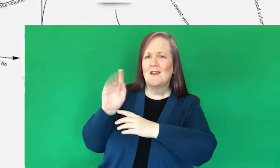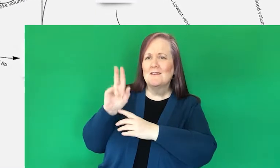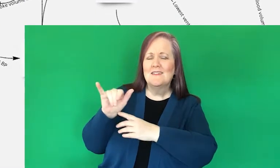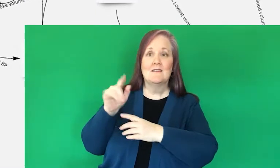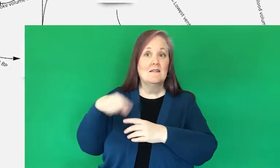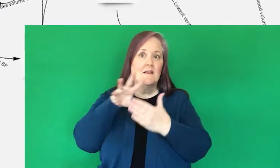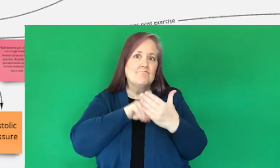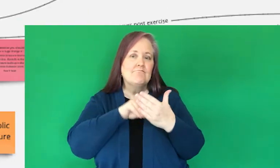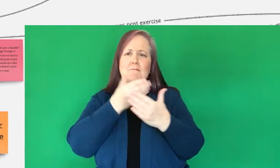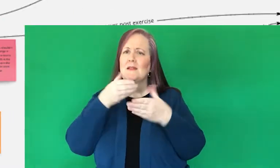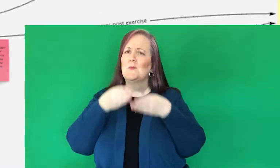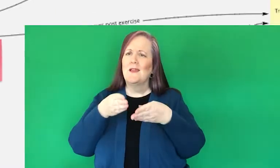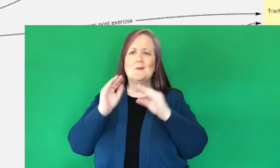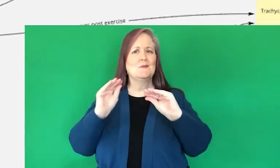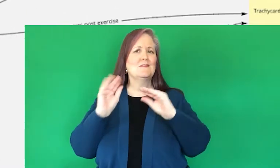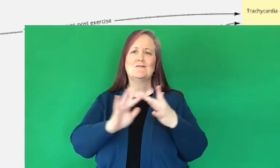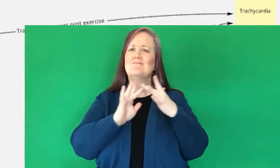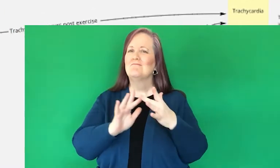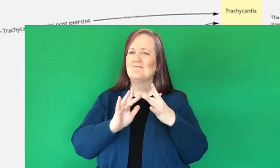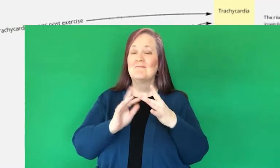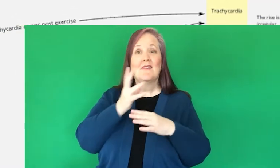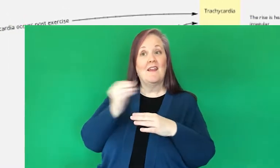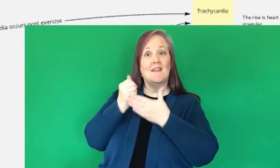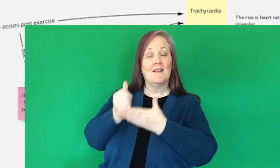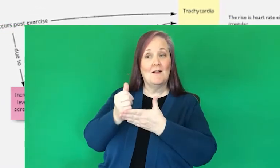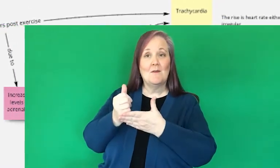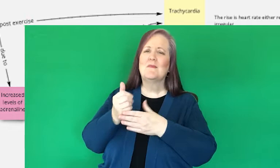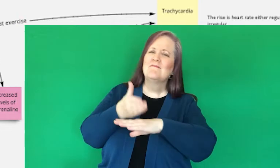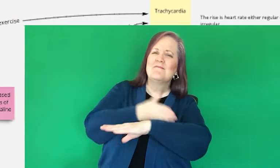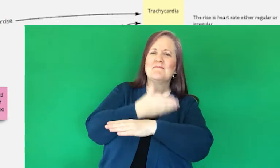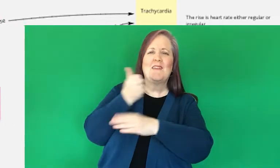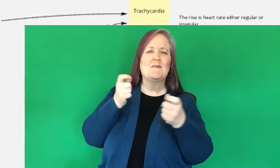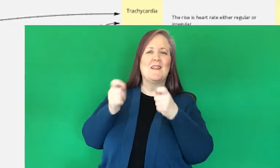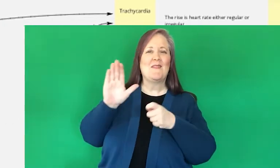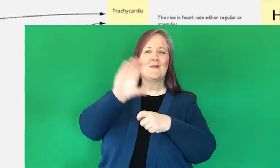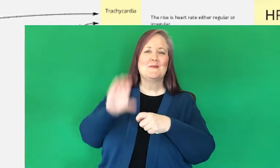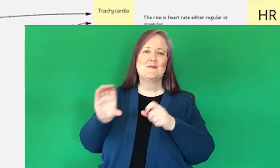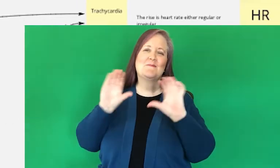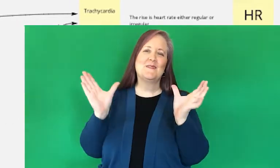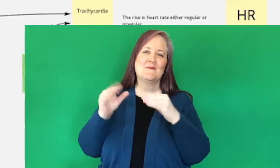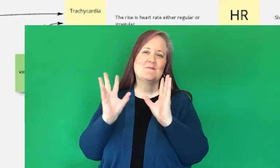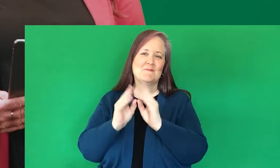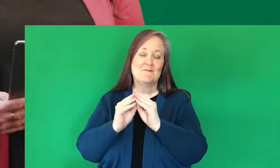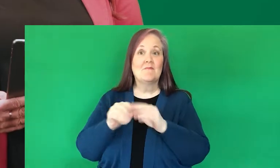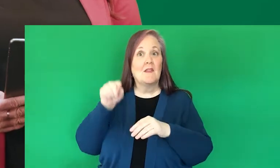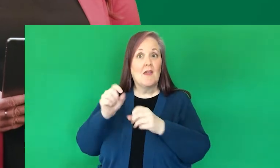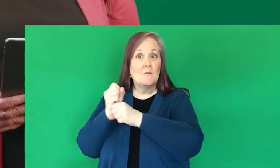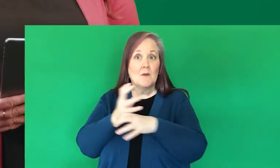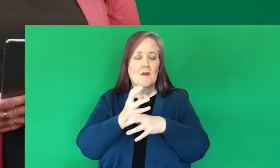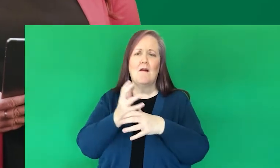State faculty learn best practices of virtual teaching and help better manage Zoom sessions.